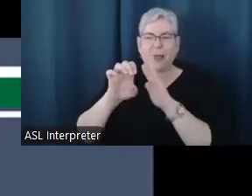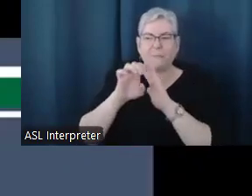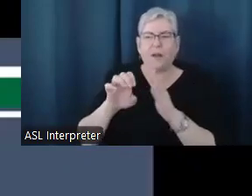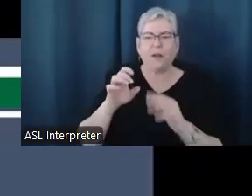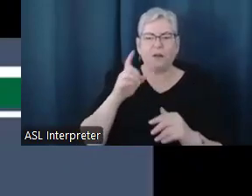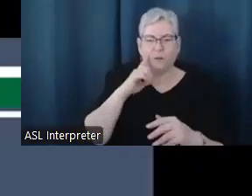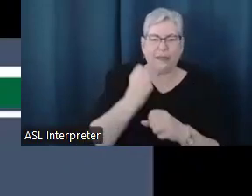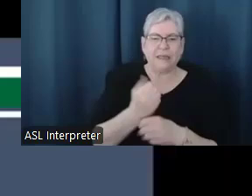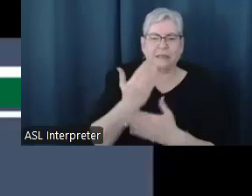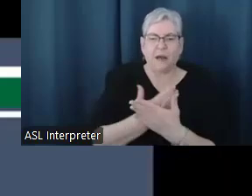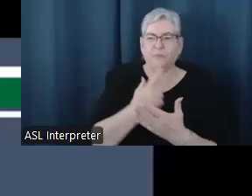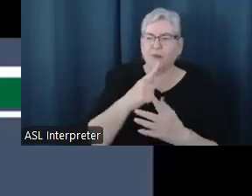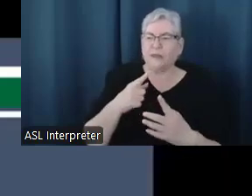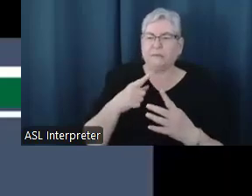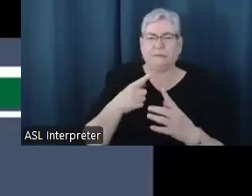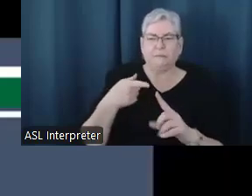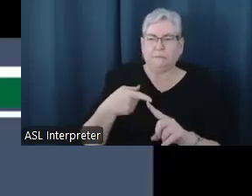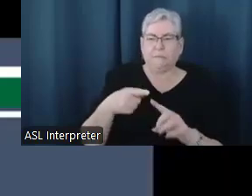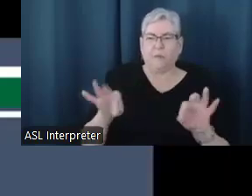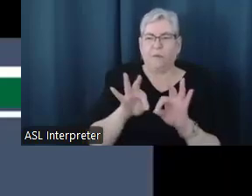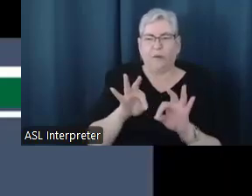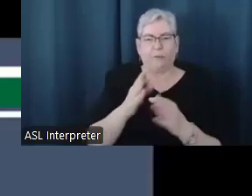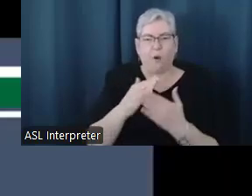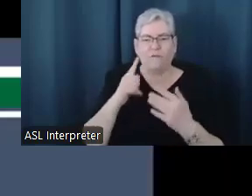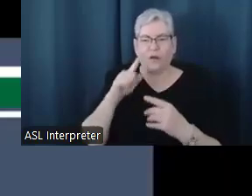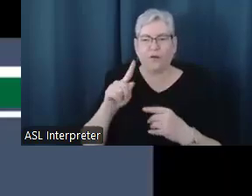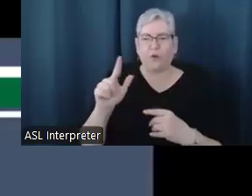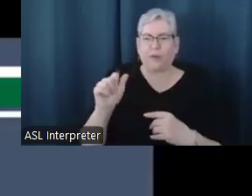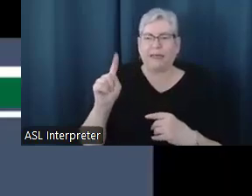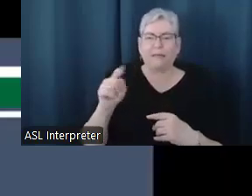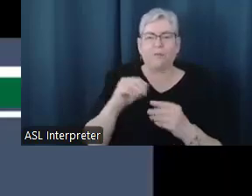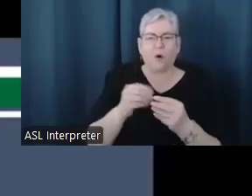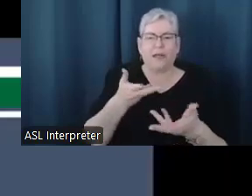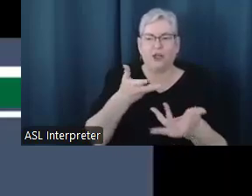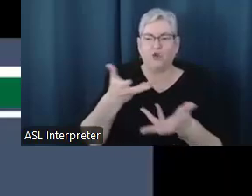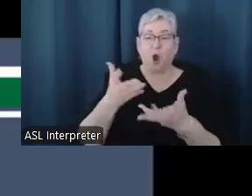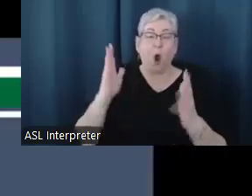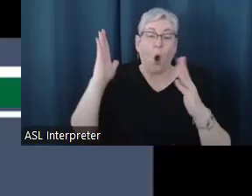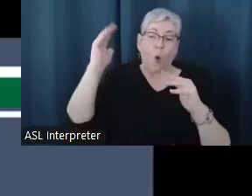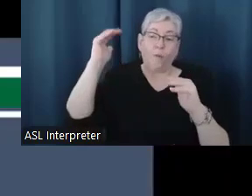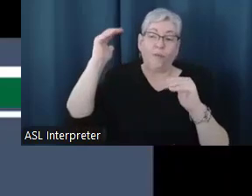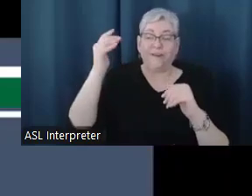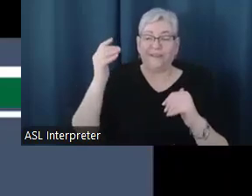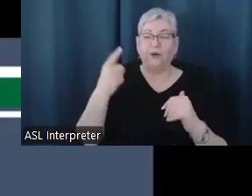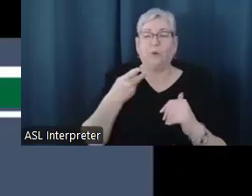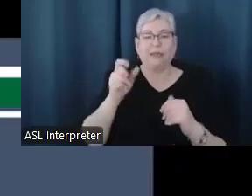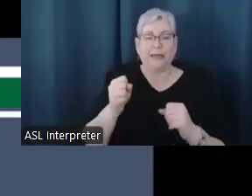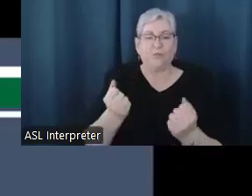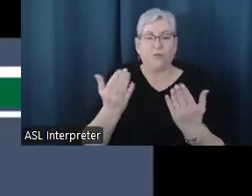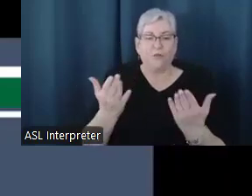meat of these toolkits and do a little bit more interaction, hopefully, so that we can provide you with some